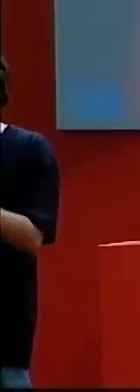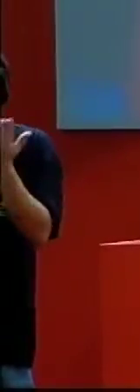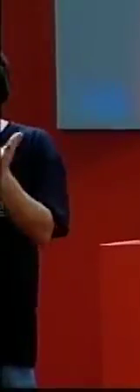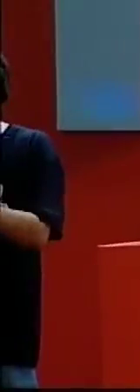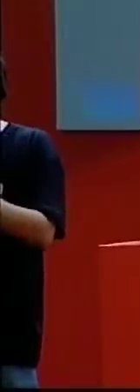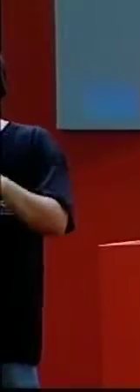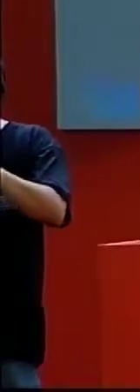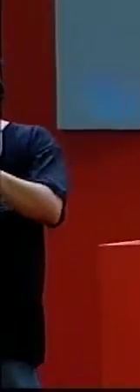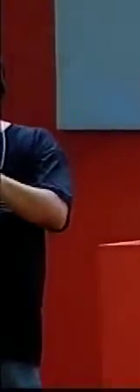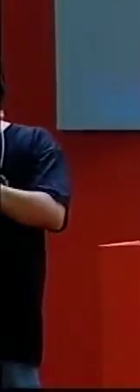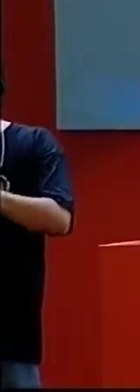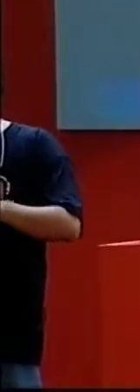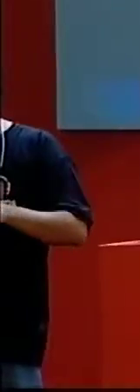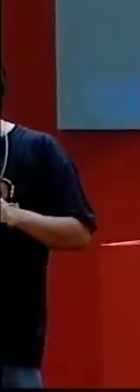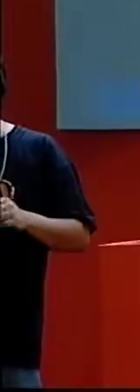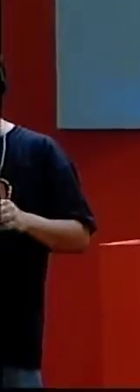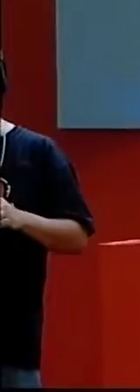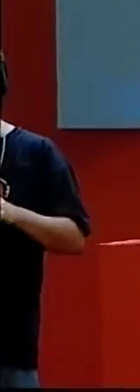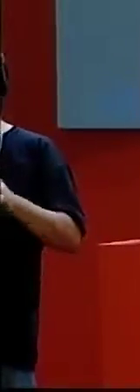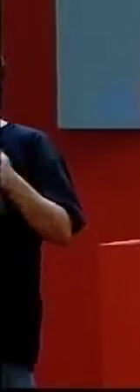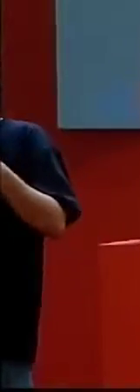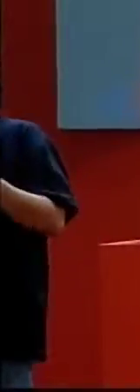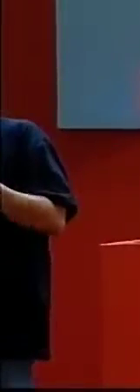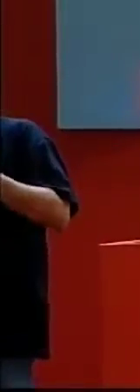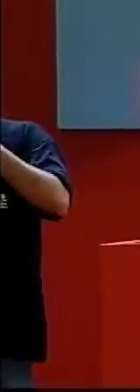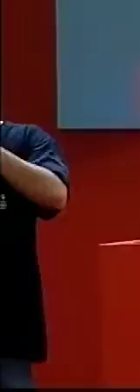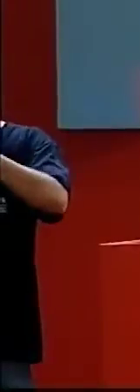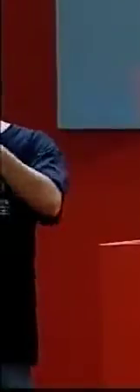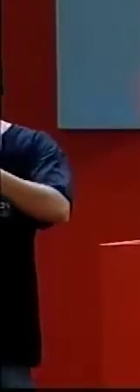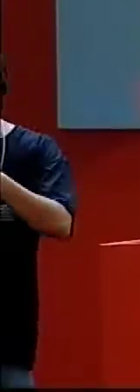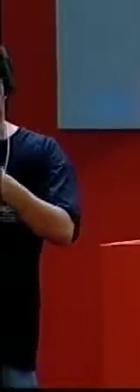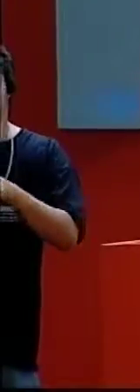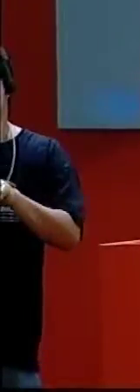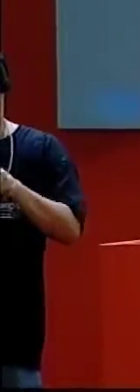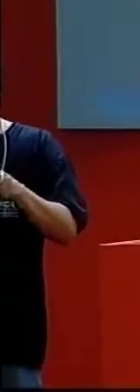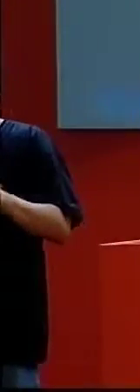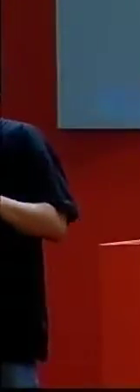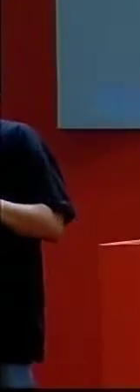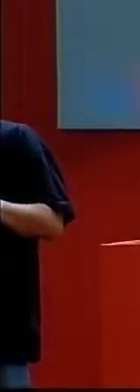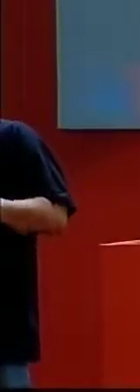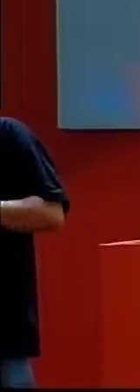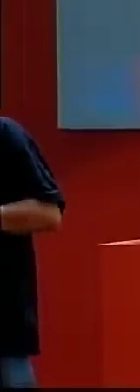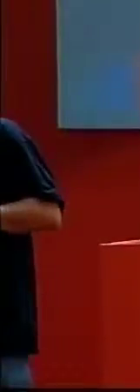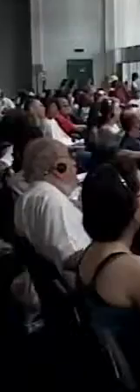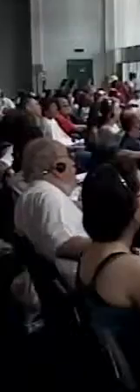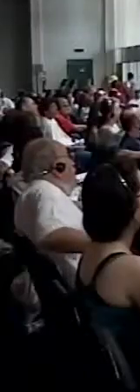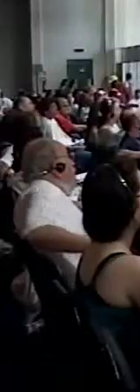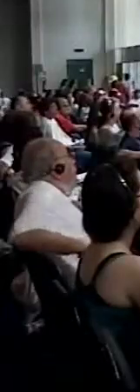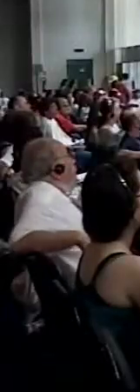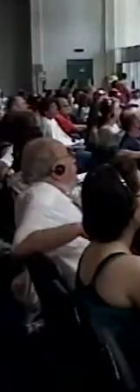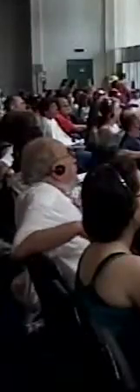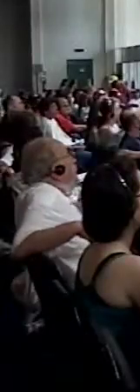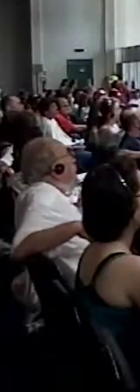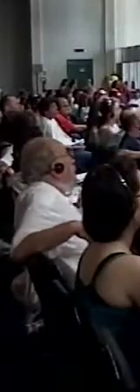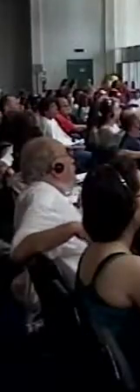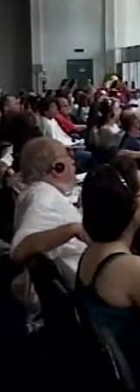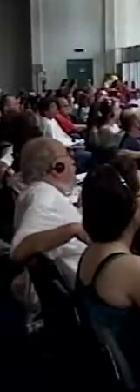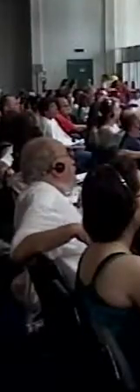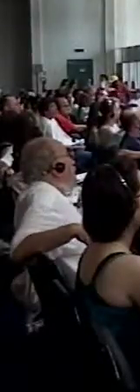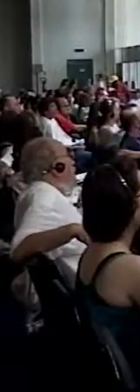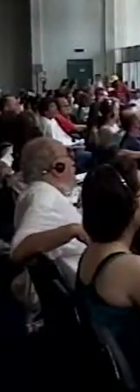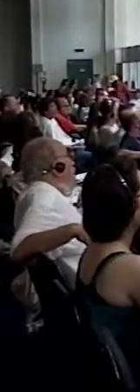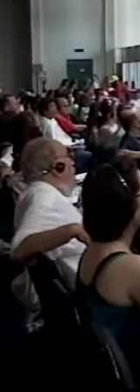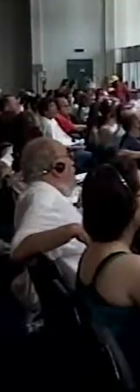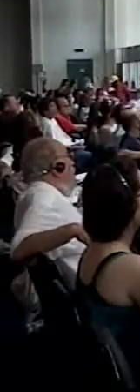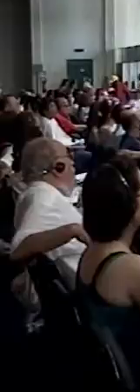at many different levels. And that's why I think it's important that as a climate justice movement, we're able to